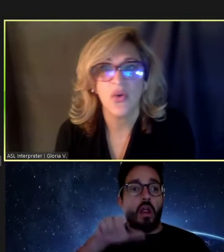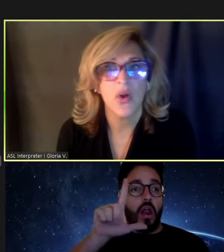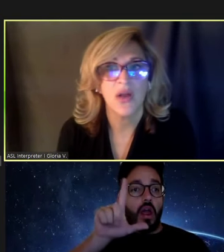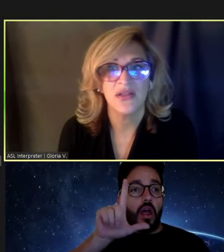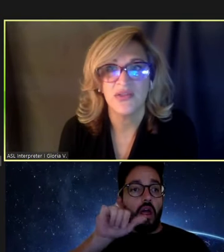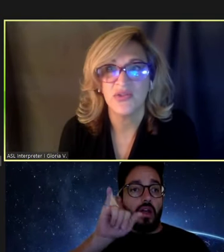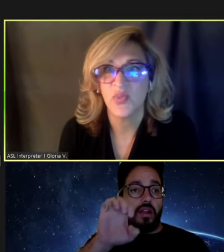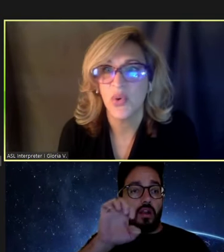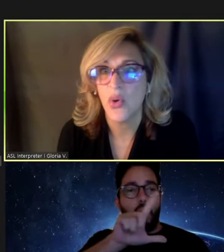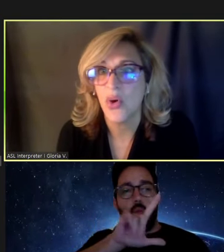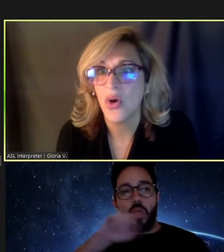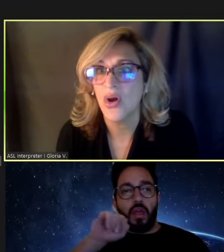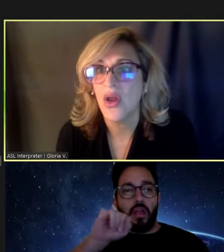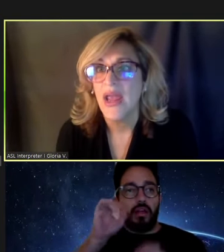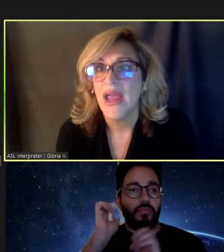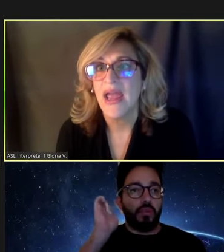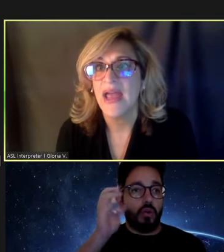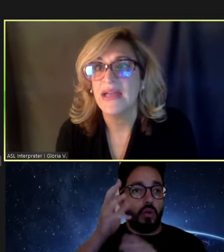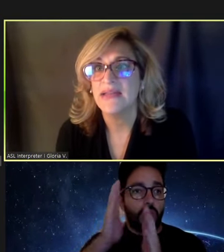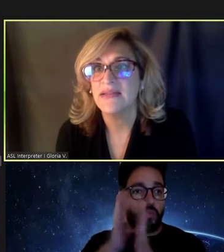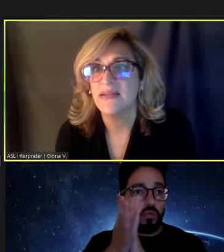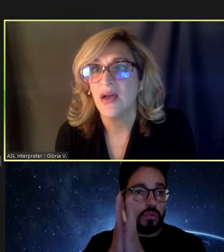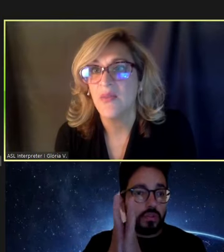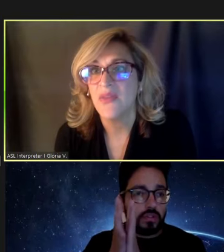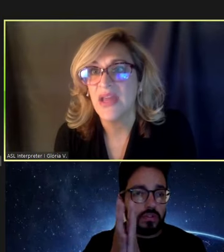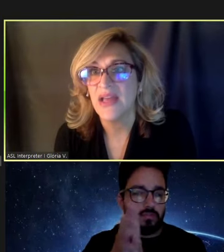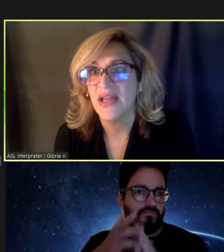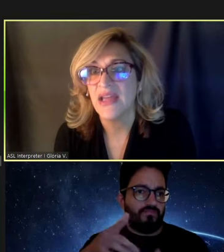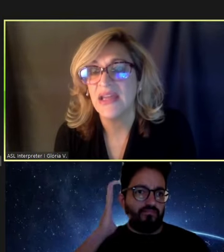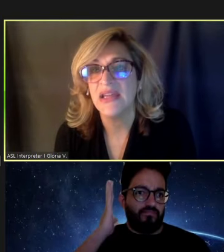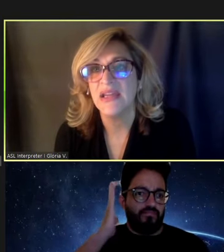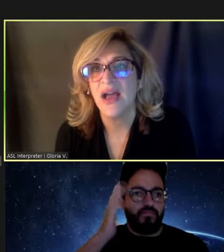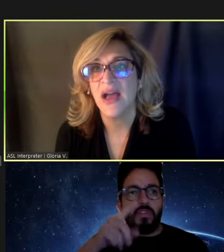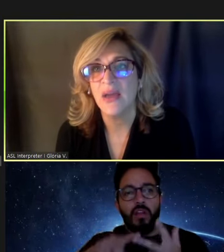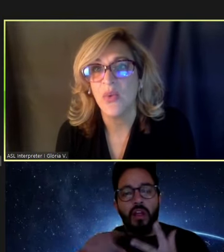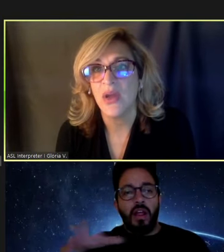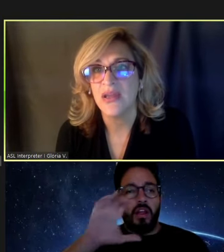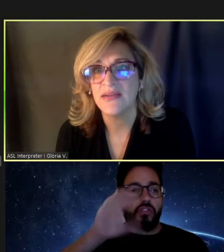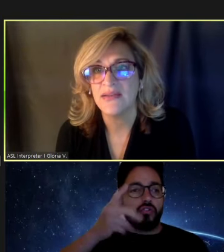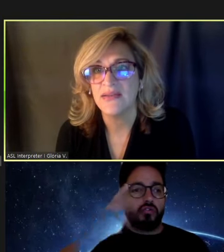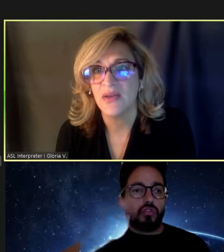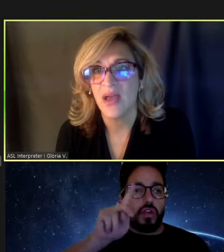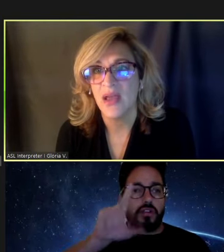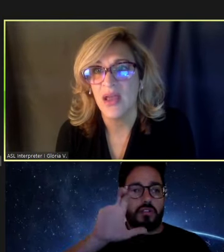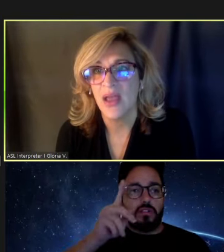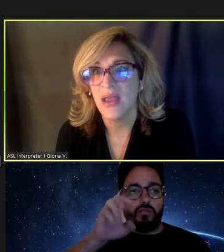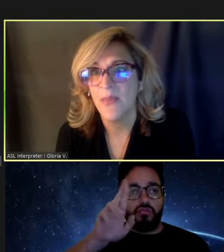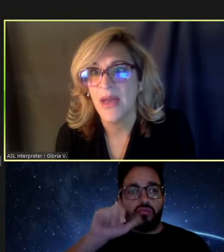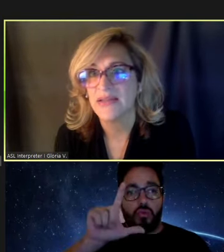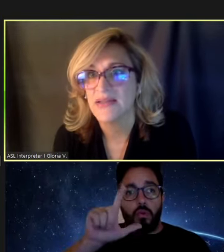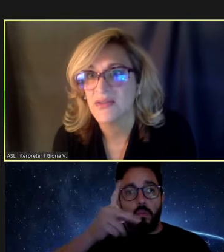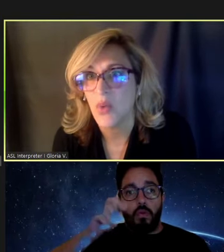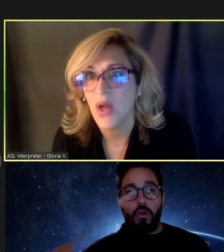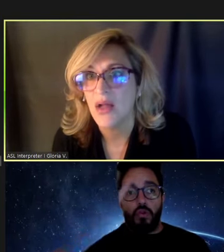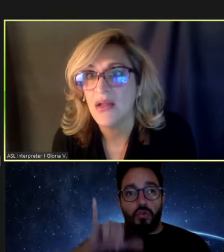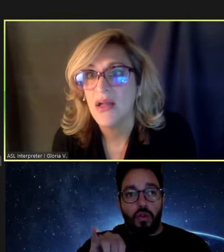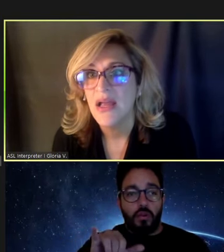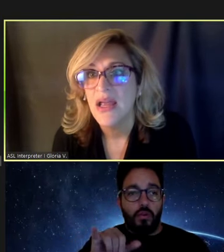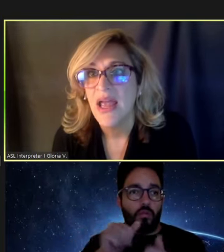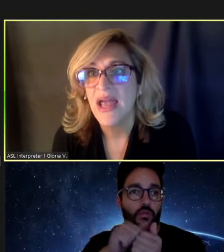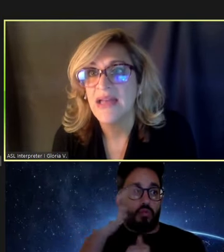air quality is poor, and the LIE highway is impacted as